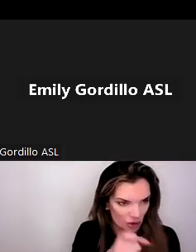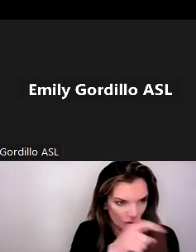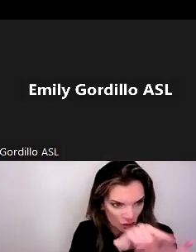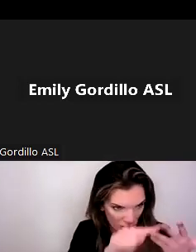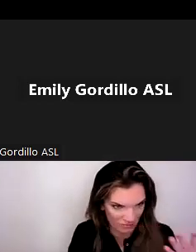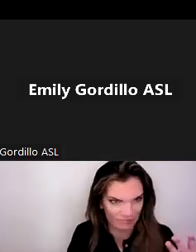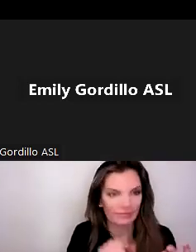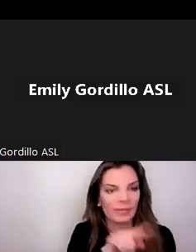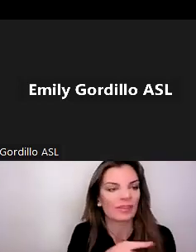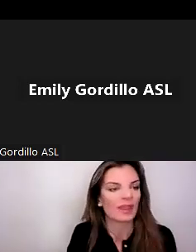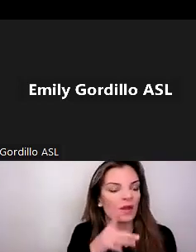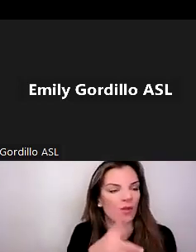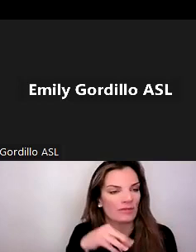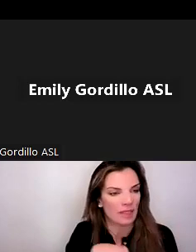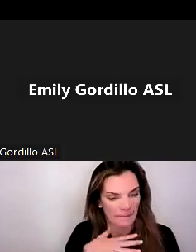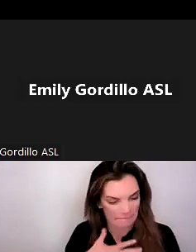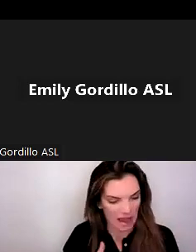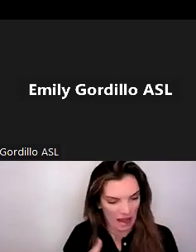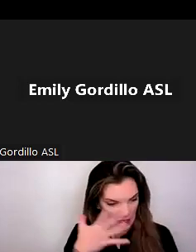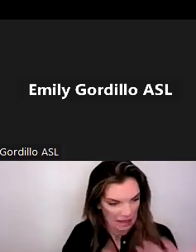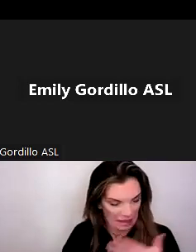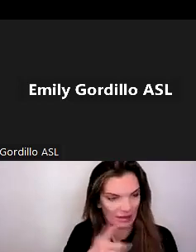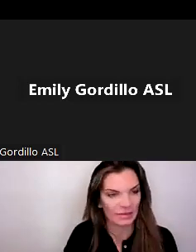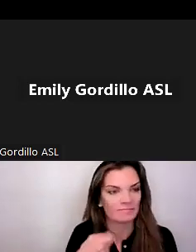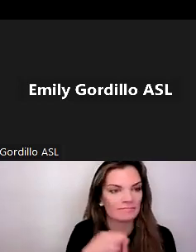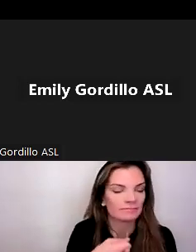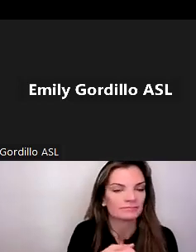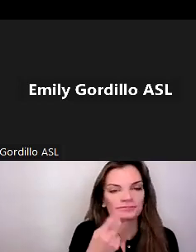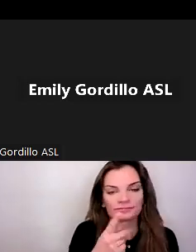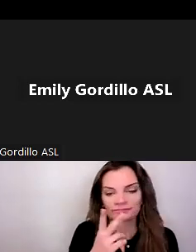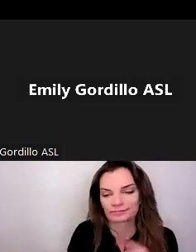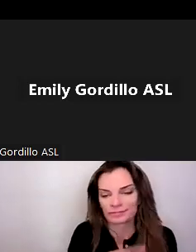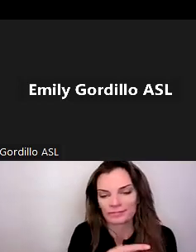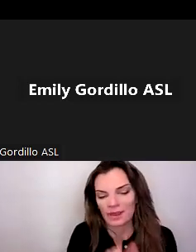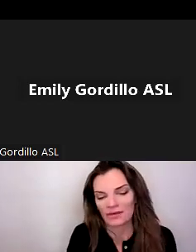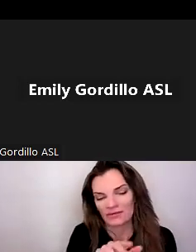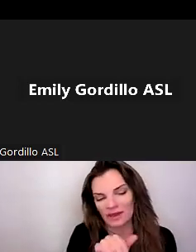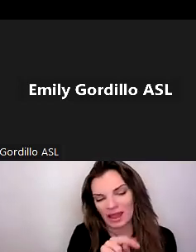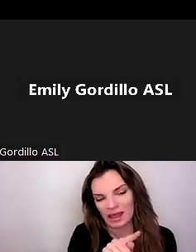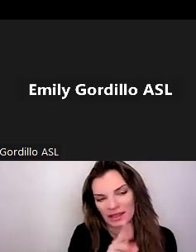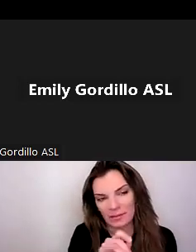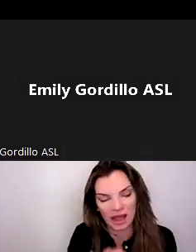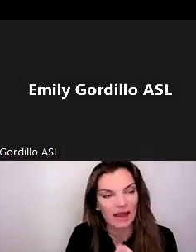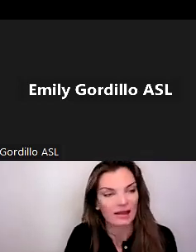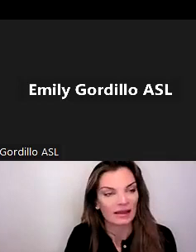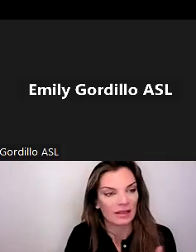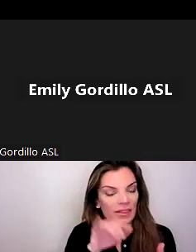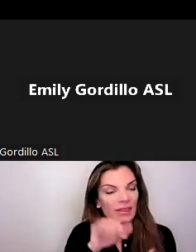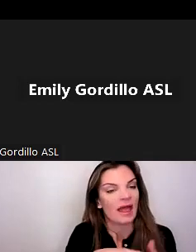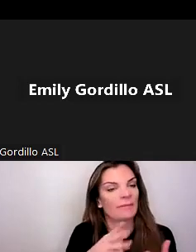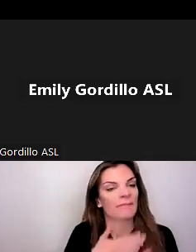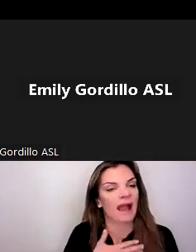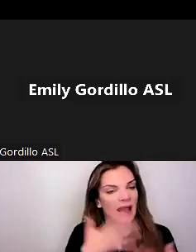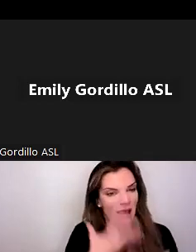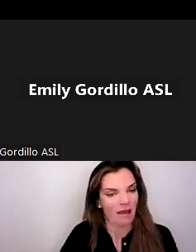left their system. For instance, if they were maybe exposed to an aminoglycoside antibiotic, when that left their system, they may no